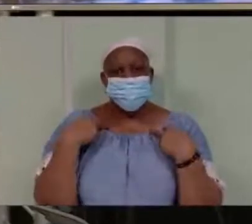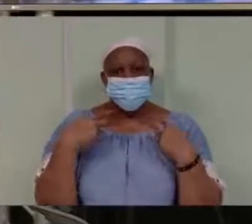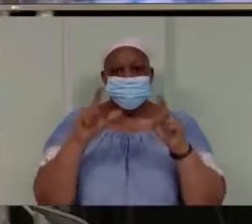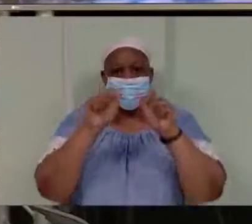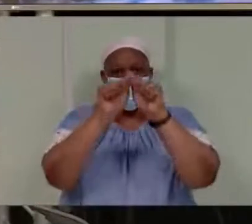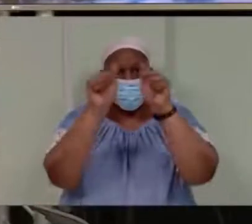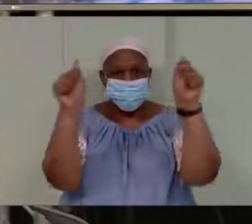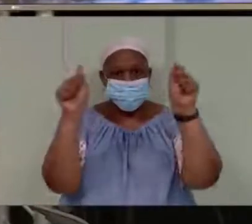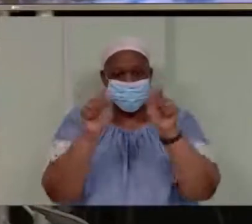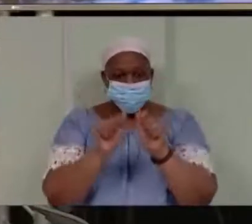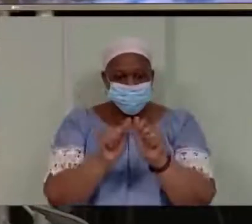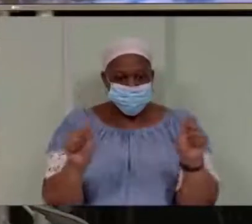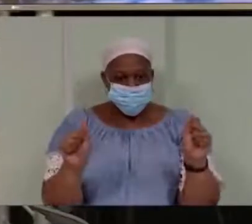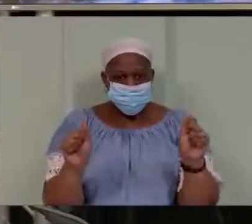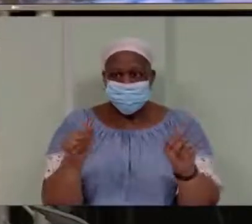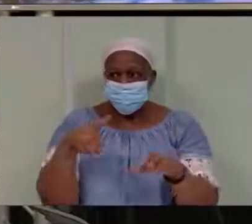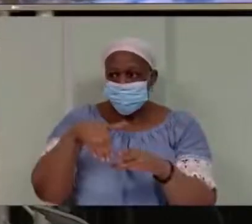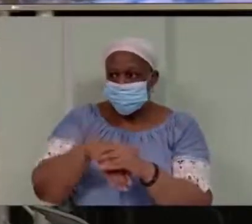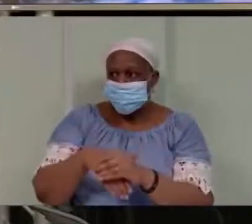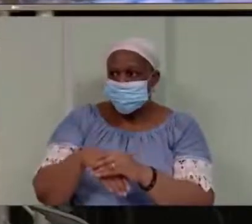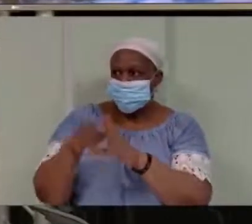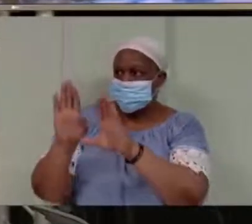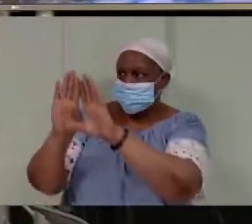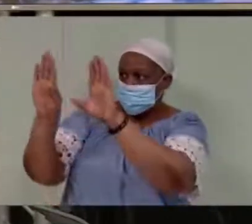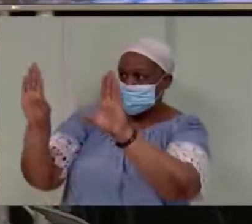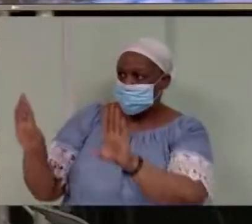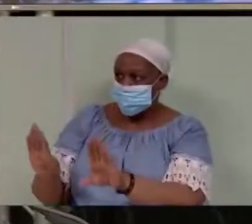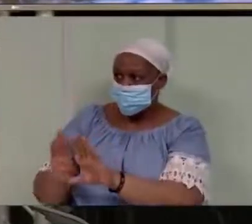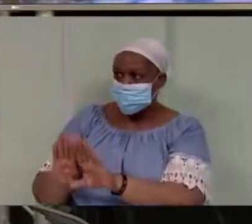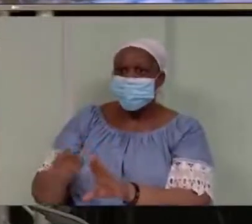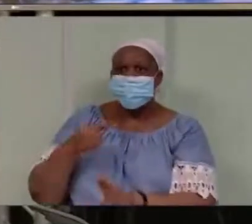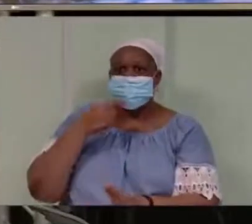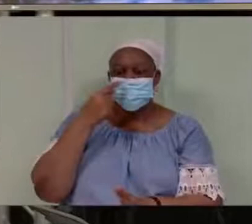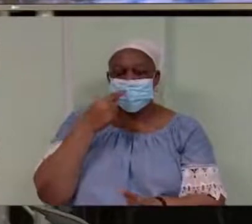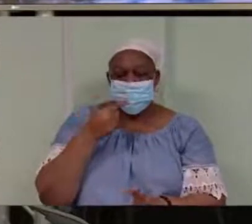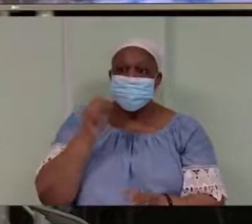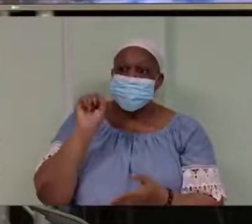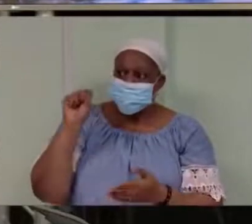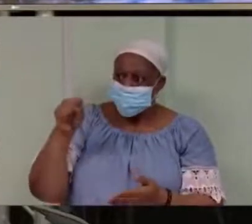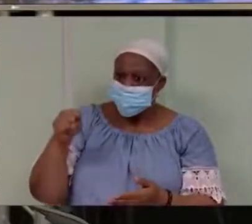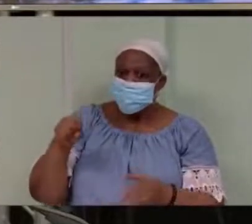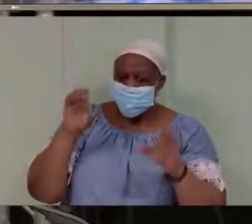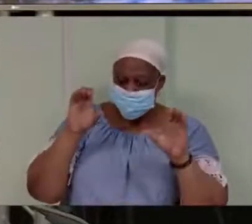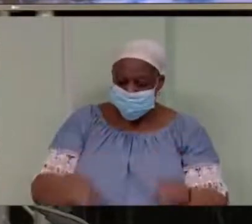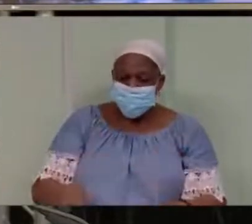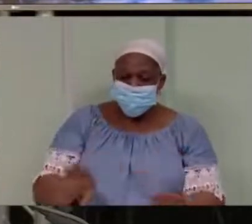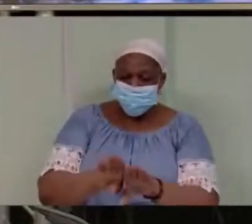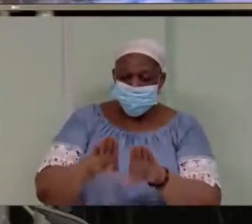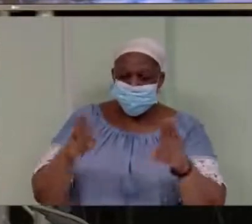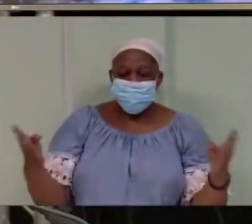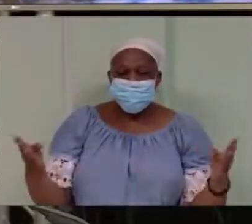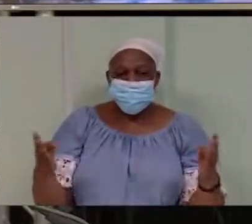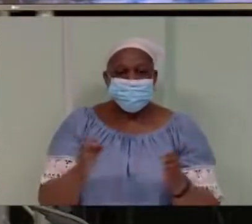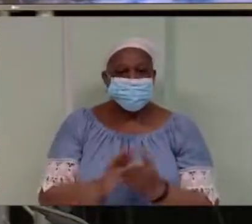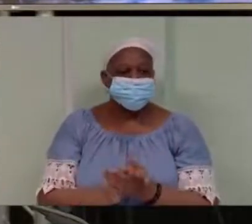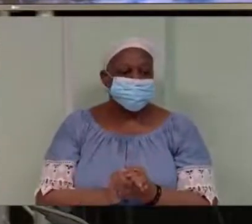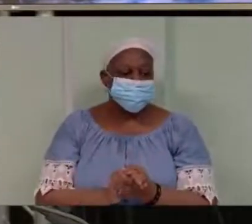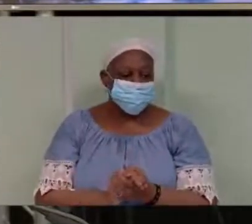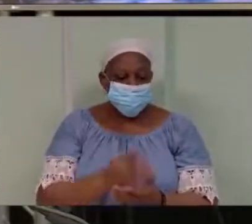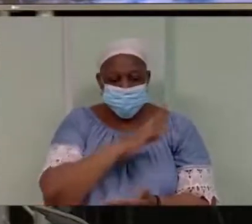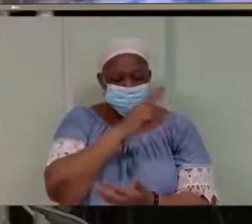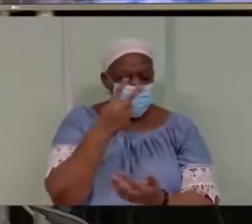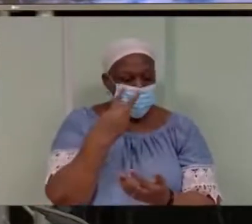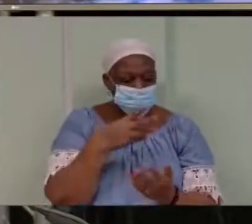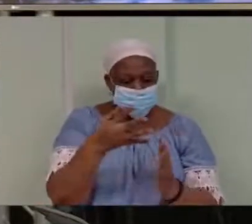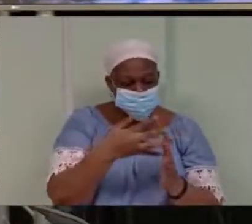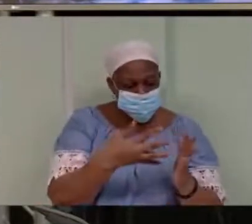in a conspicuous place at the entrance of this facility assessments for the reopening of all